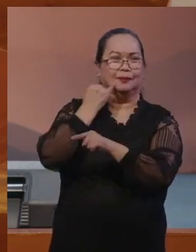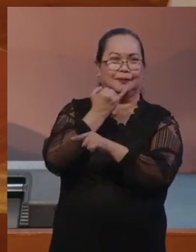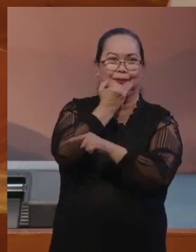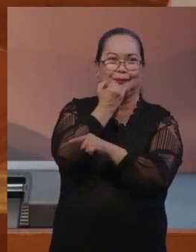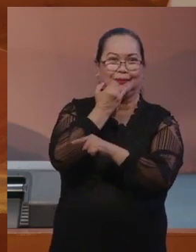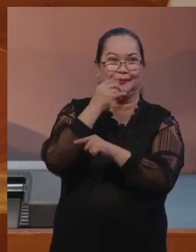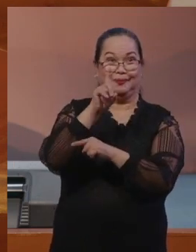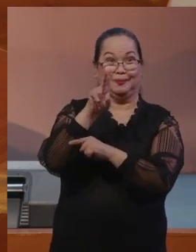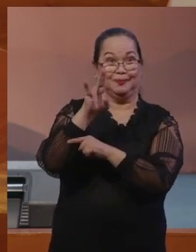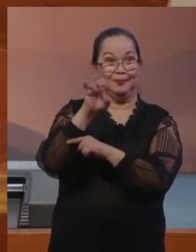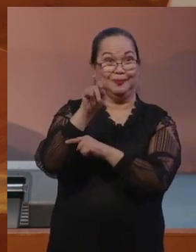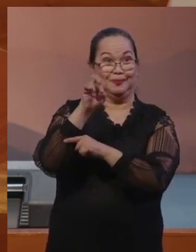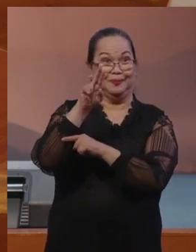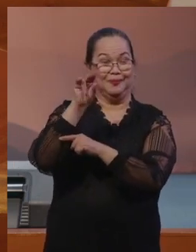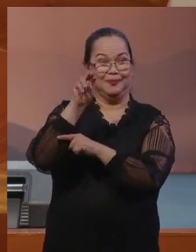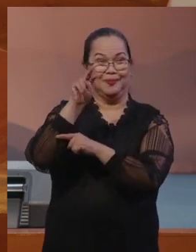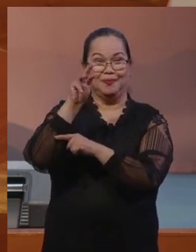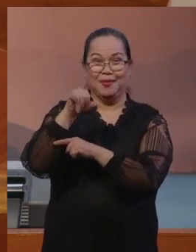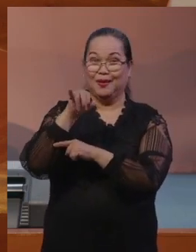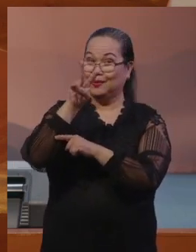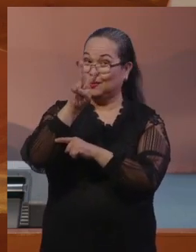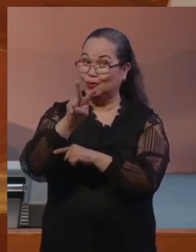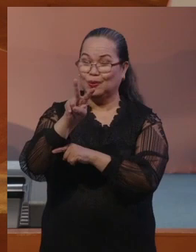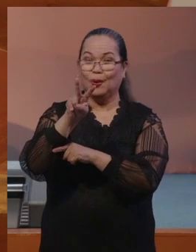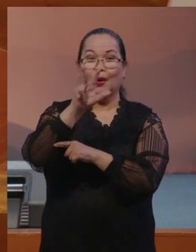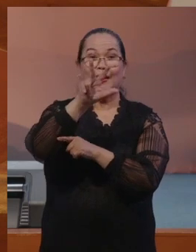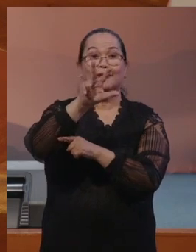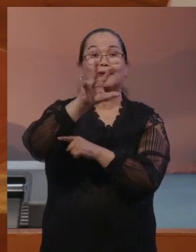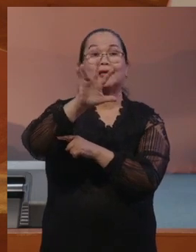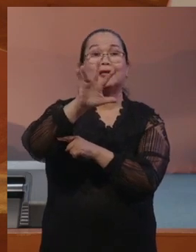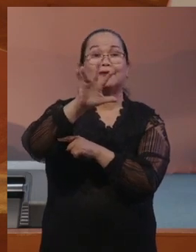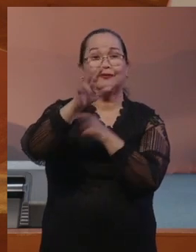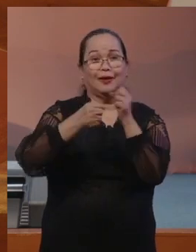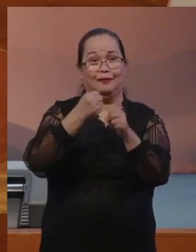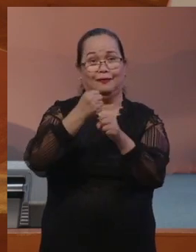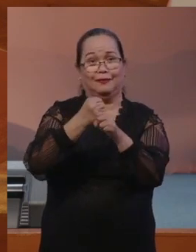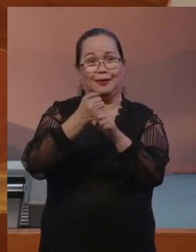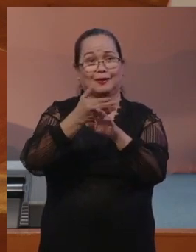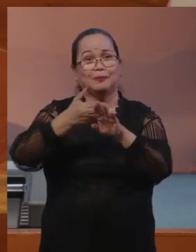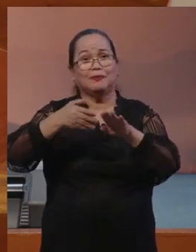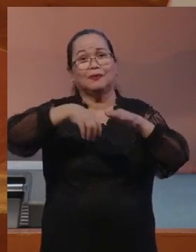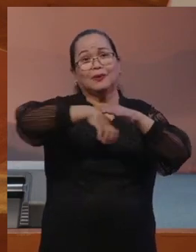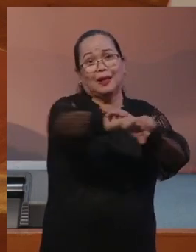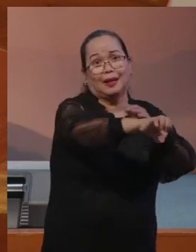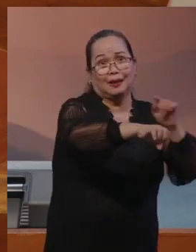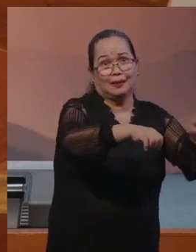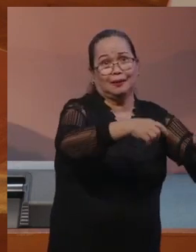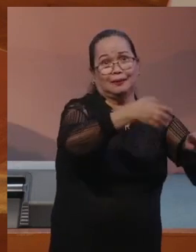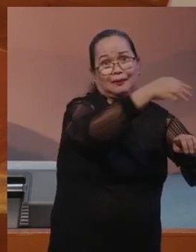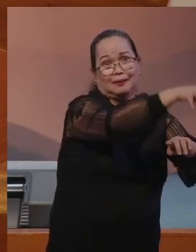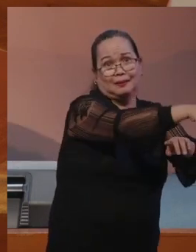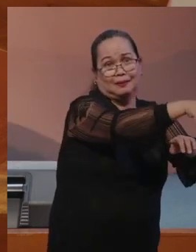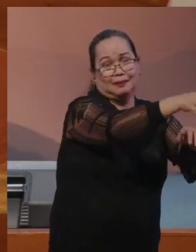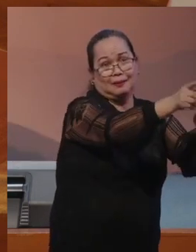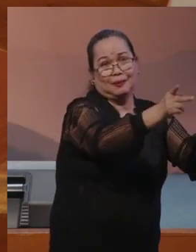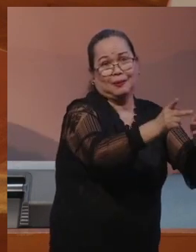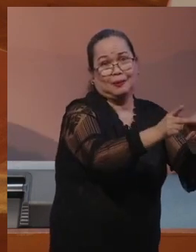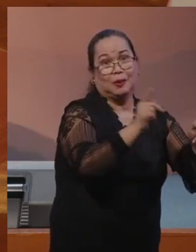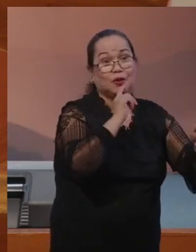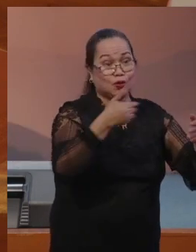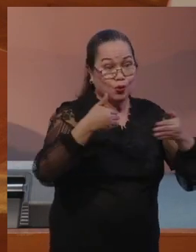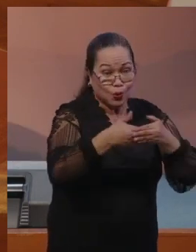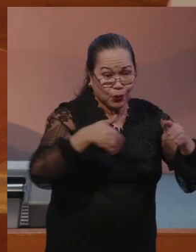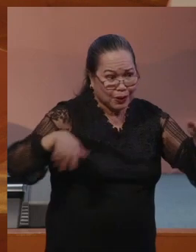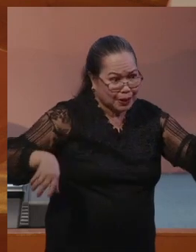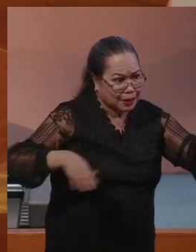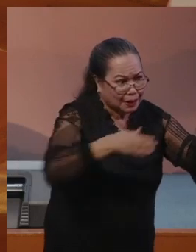Deuteronomy 2? 35 years bago sila pumasok sa Jericho. Sabi ng Panginoon,